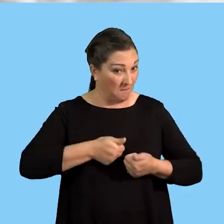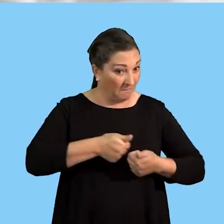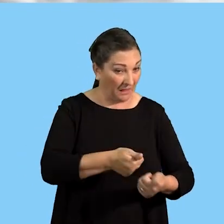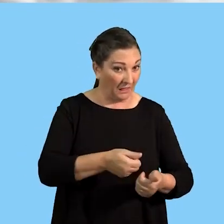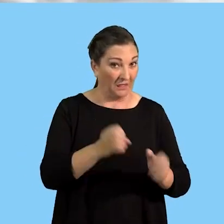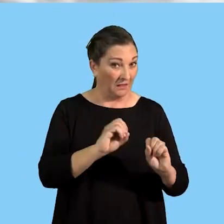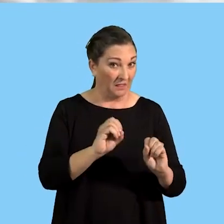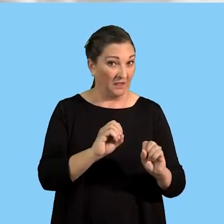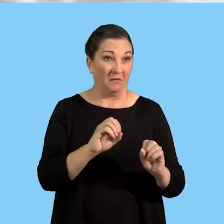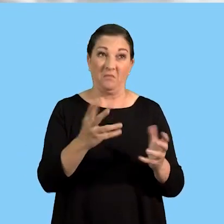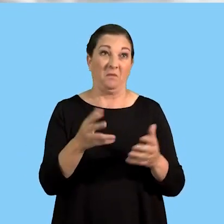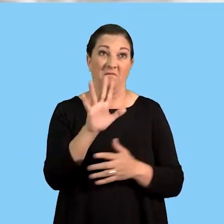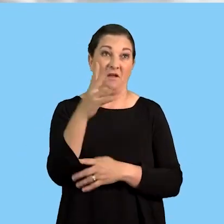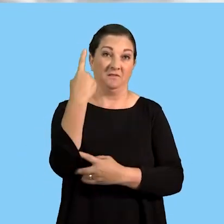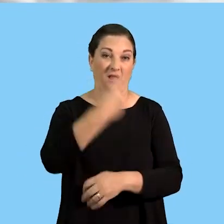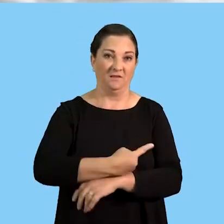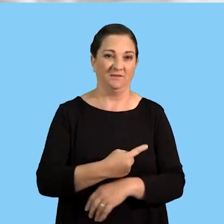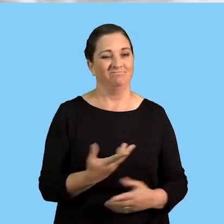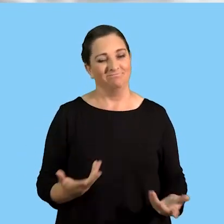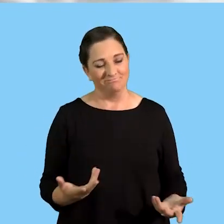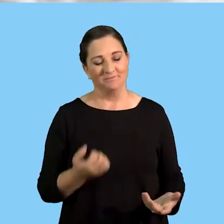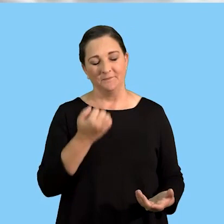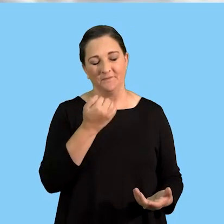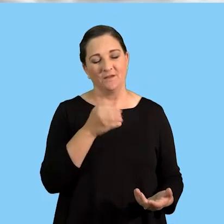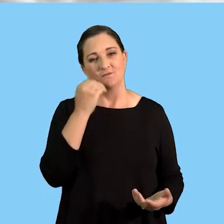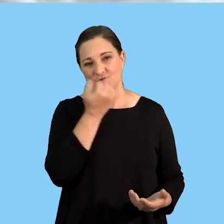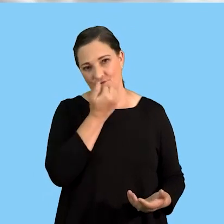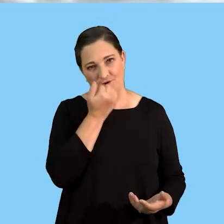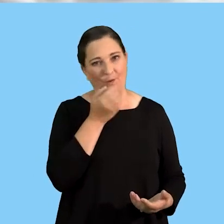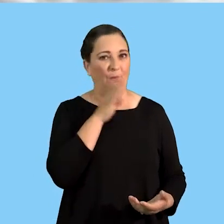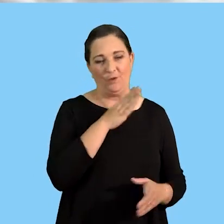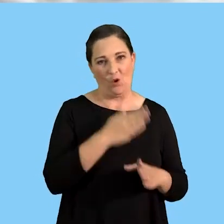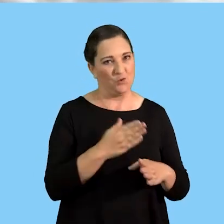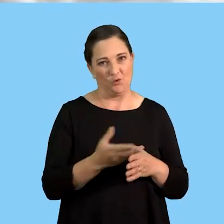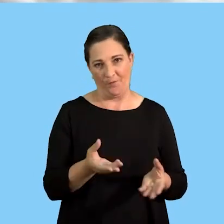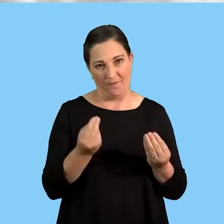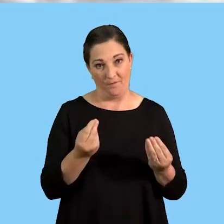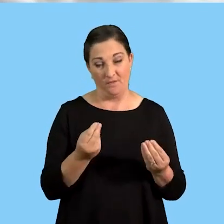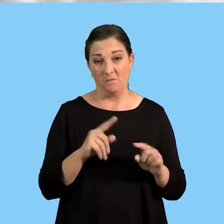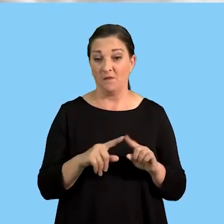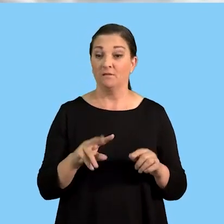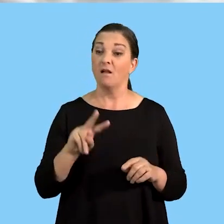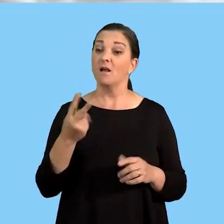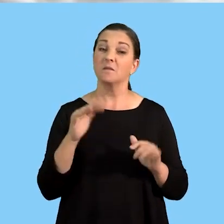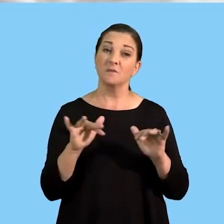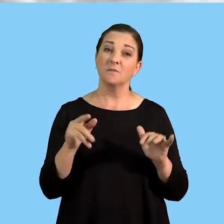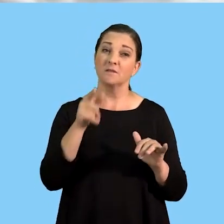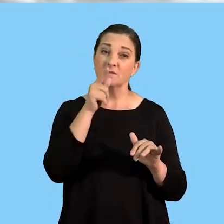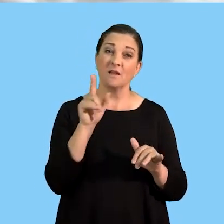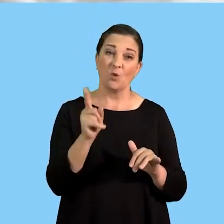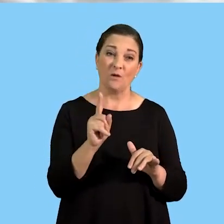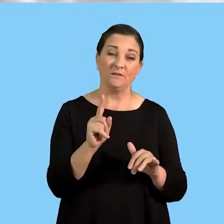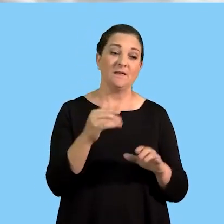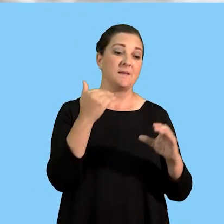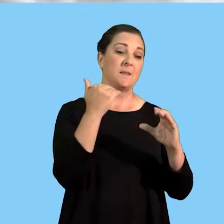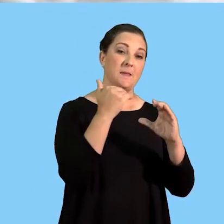don't hear from us in the next 5 days, for example, then it means that you did not get the job. Whereas with other